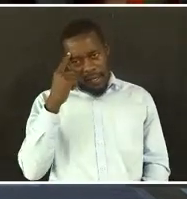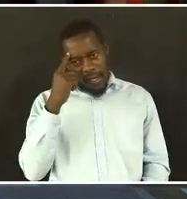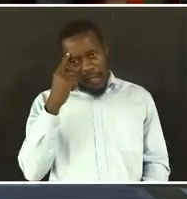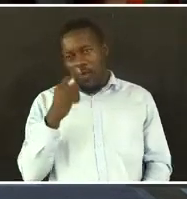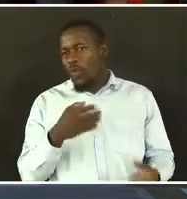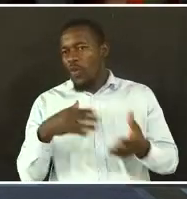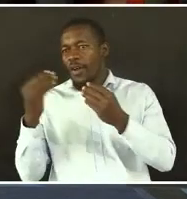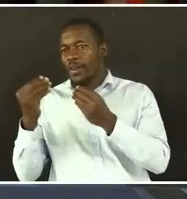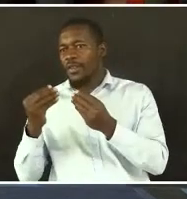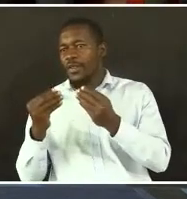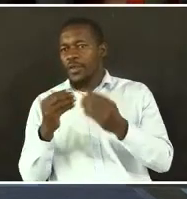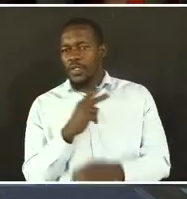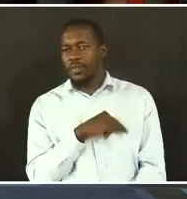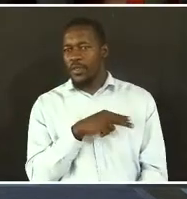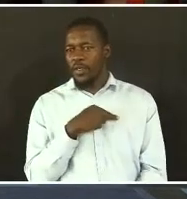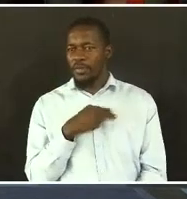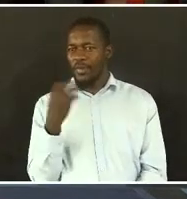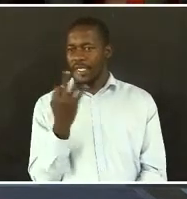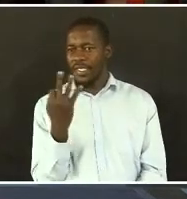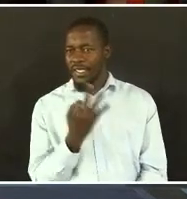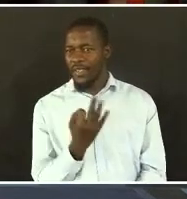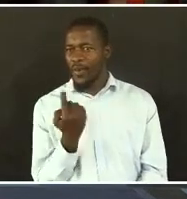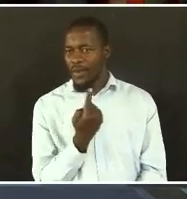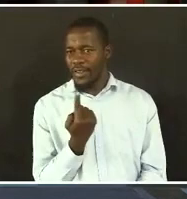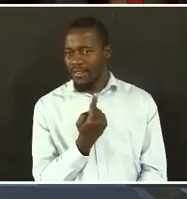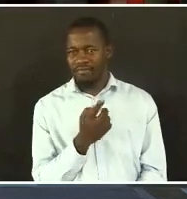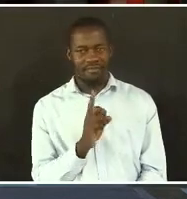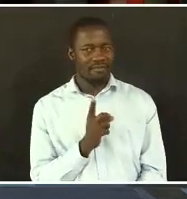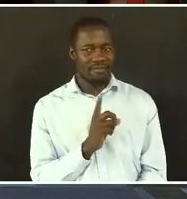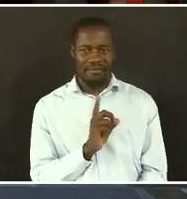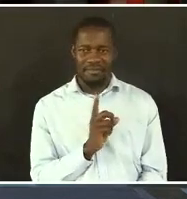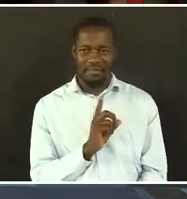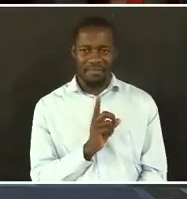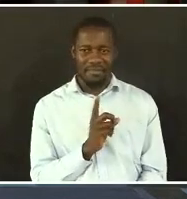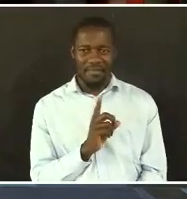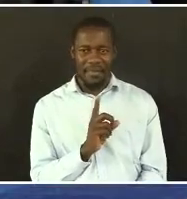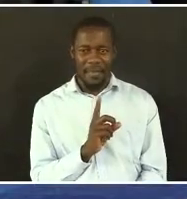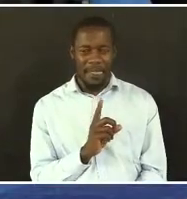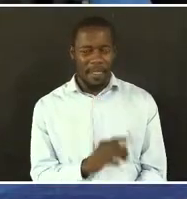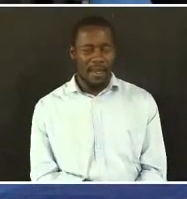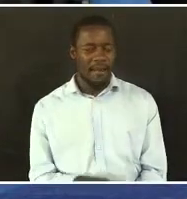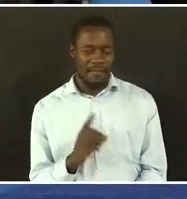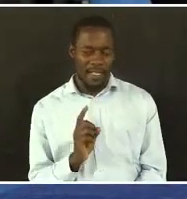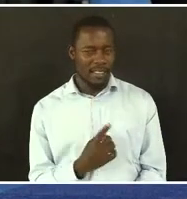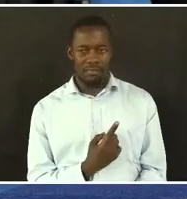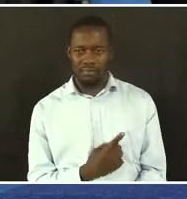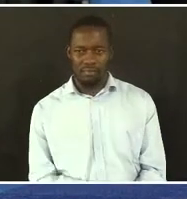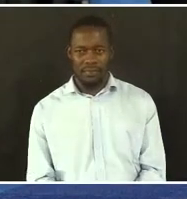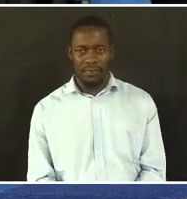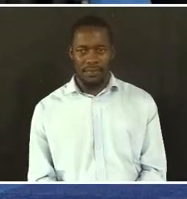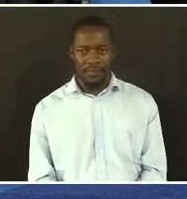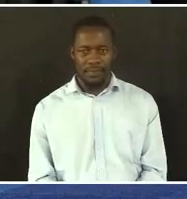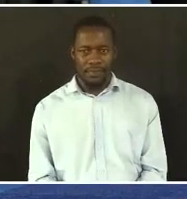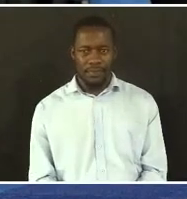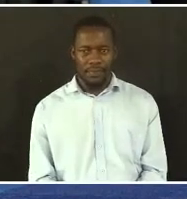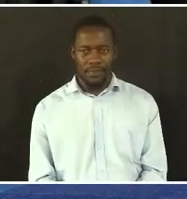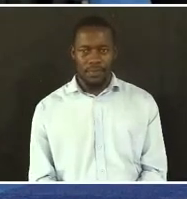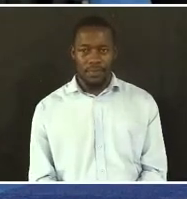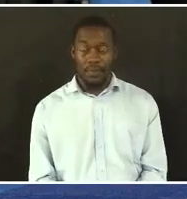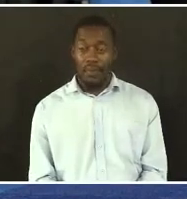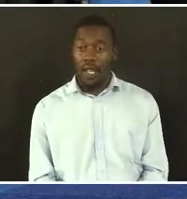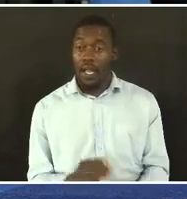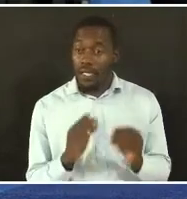preaching. No. Actually, Christ's method is not that way. There is nowhere that